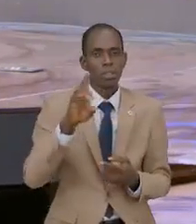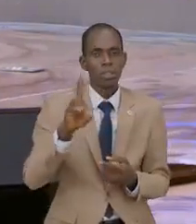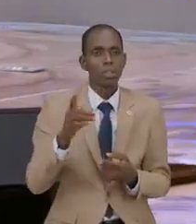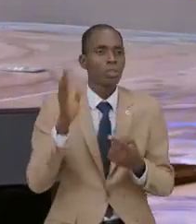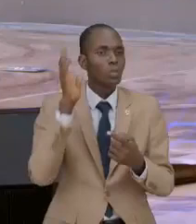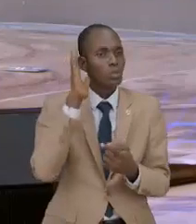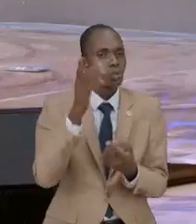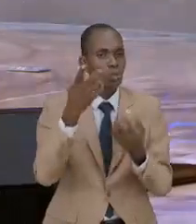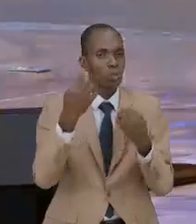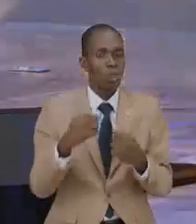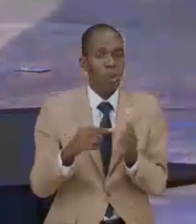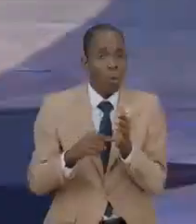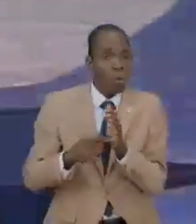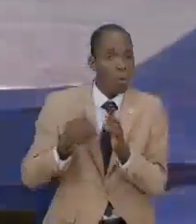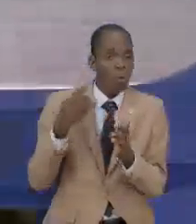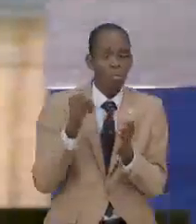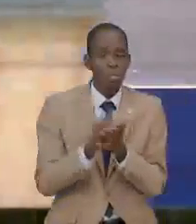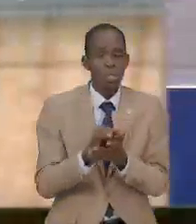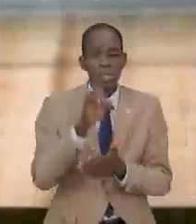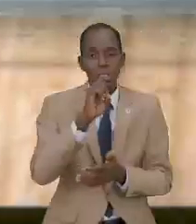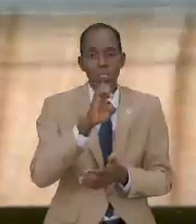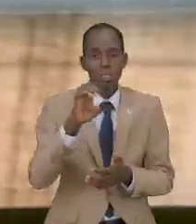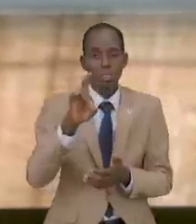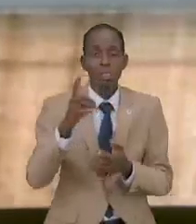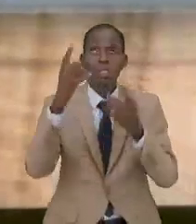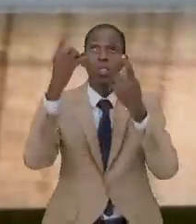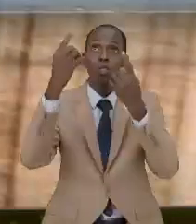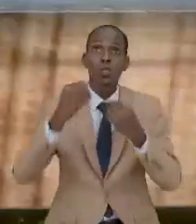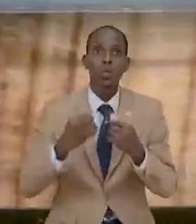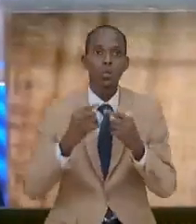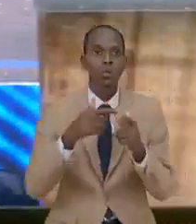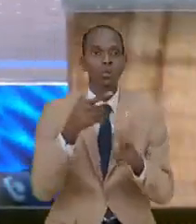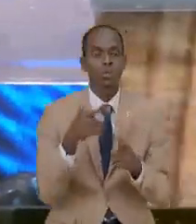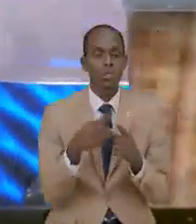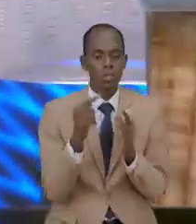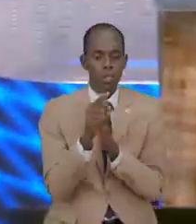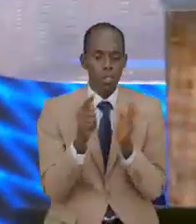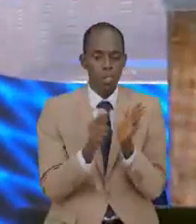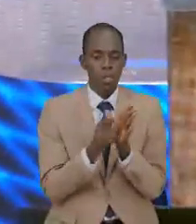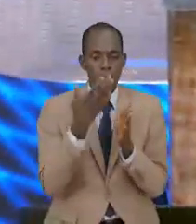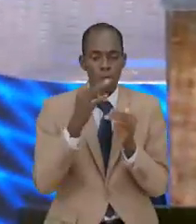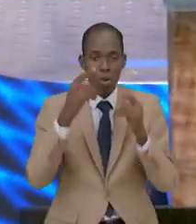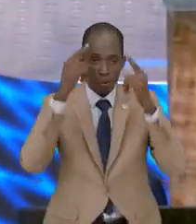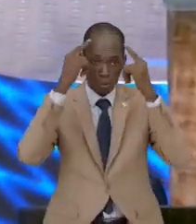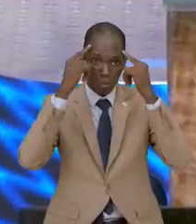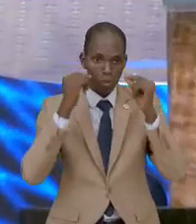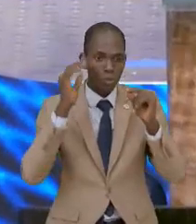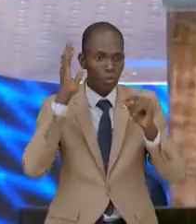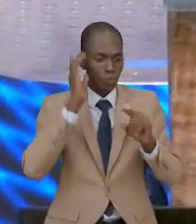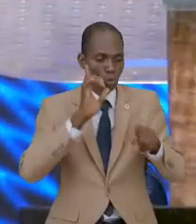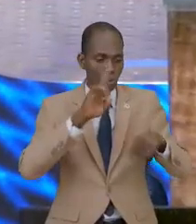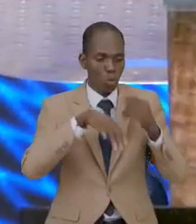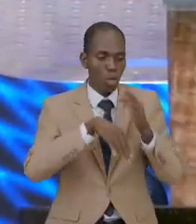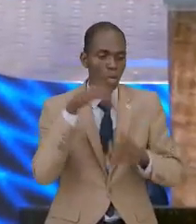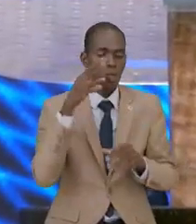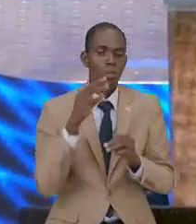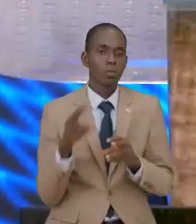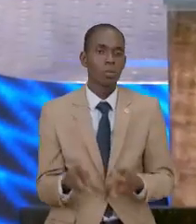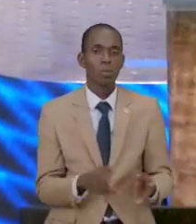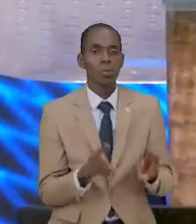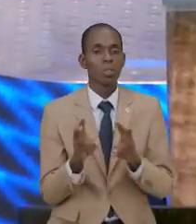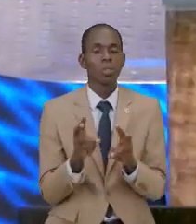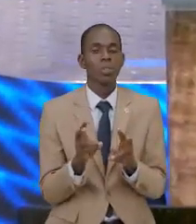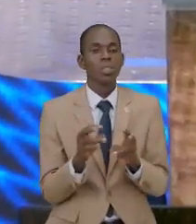And once the seed has come, then the law of Moses will go out of the way. It